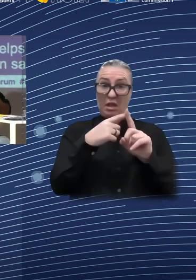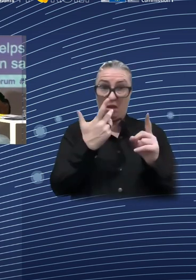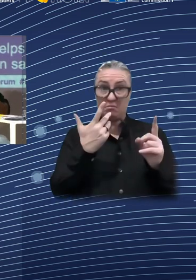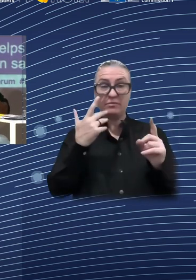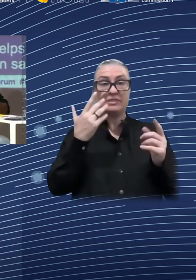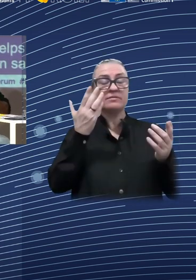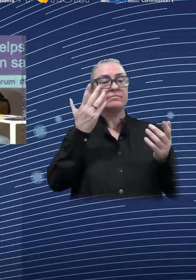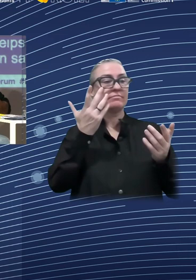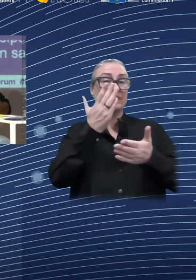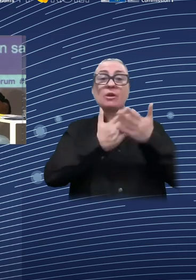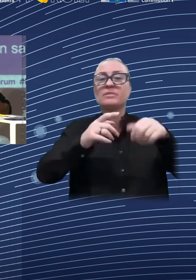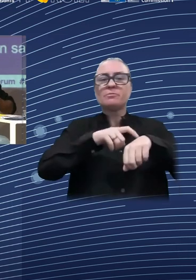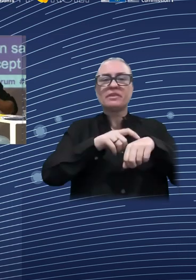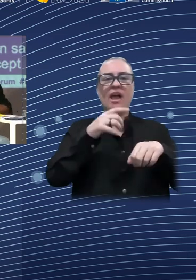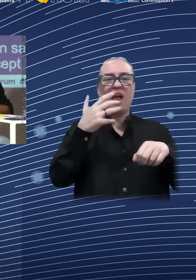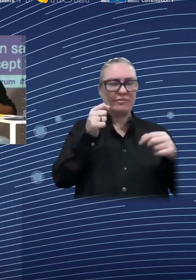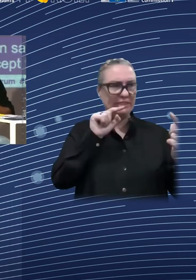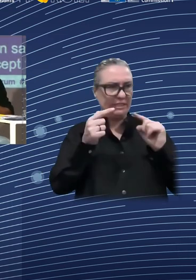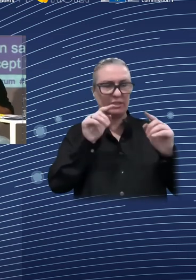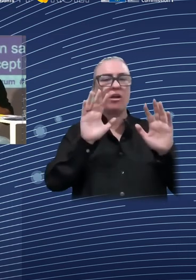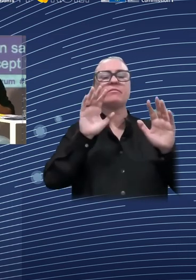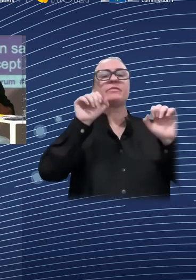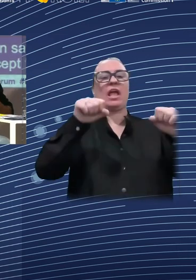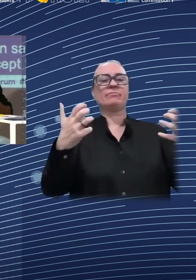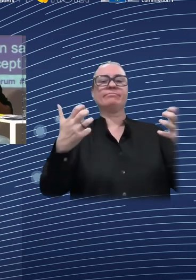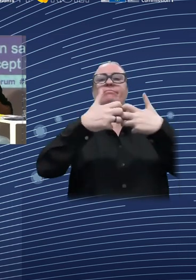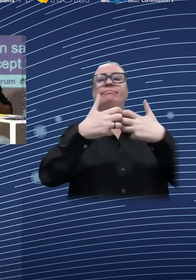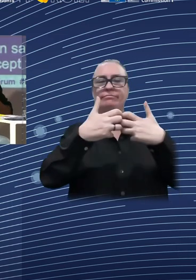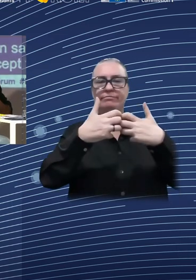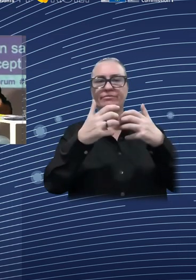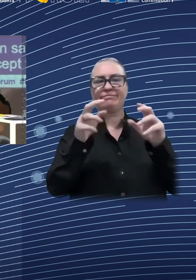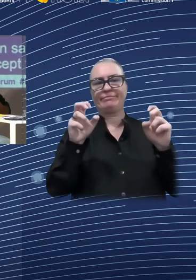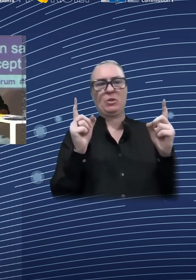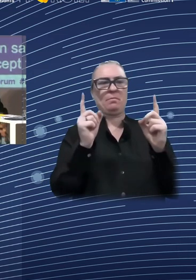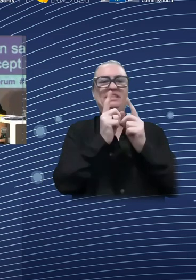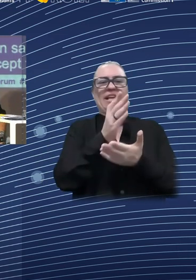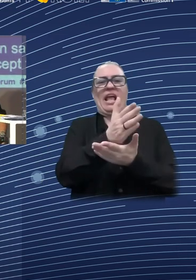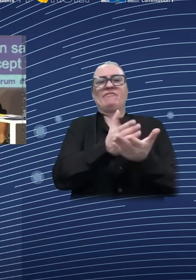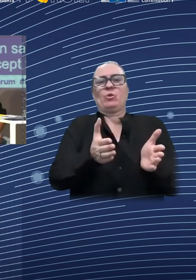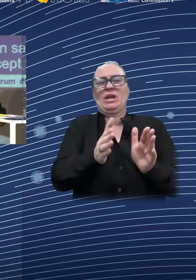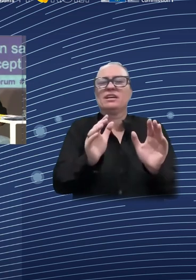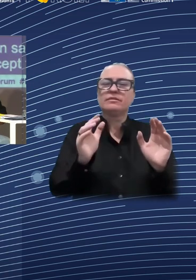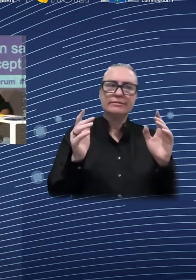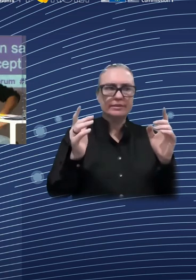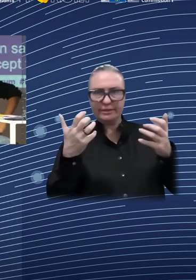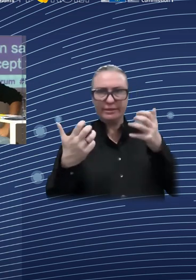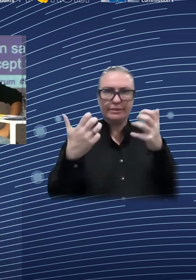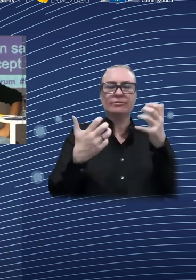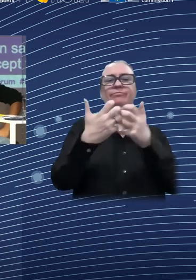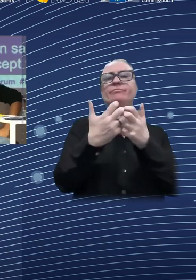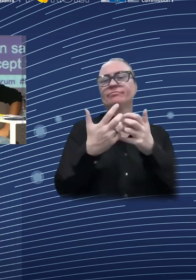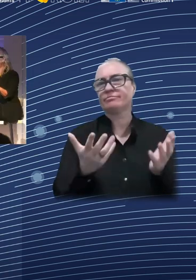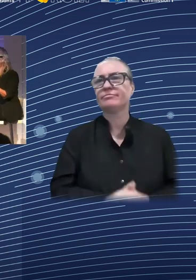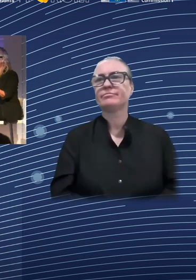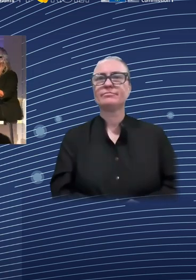has, it has on the in the European institution, but for as well for projects. I actually spent the last